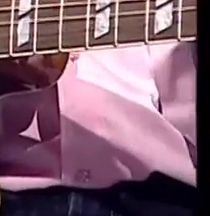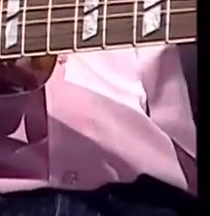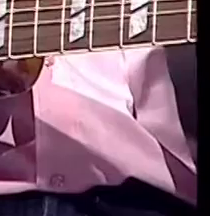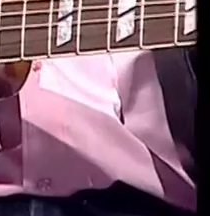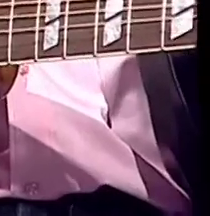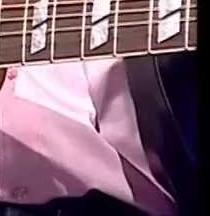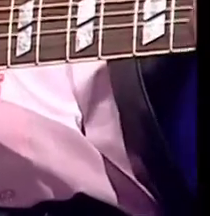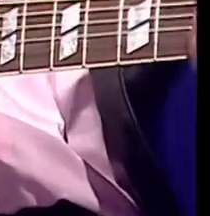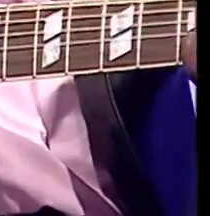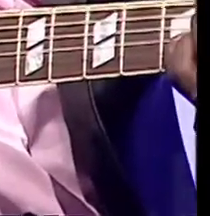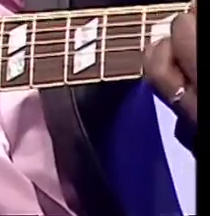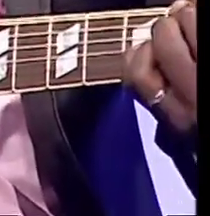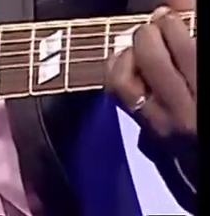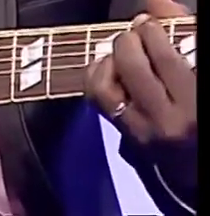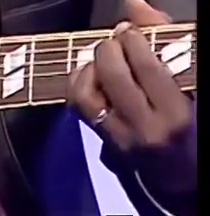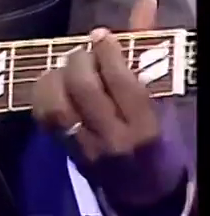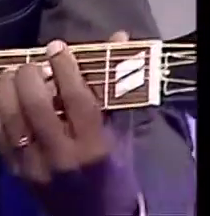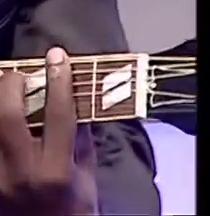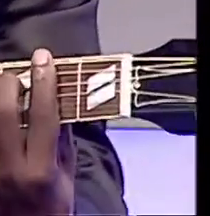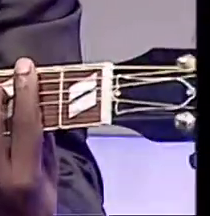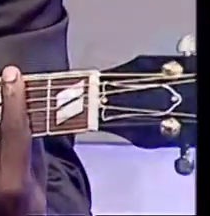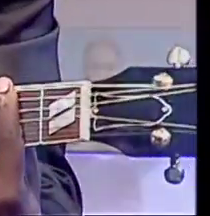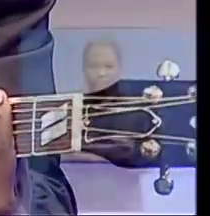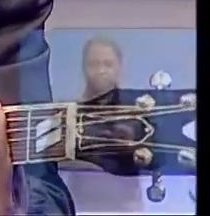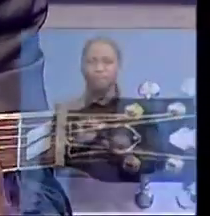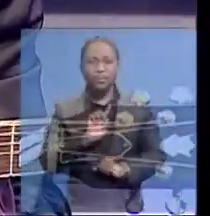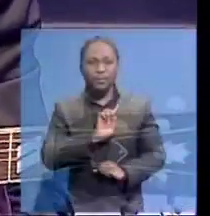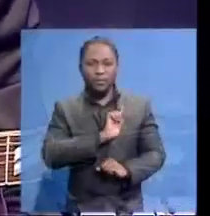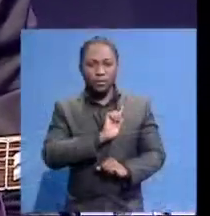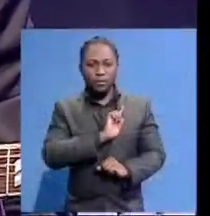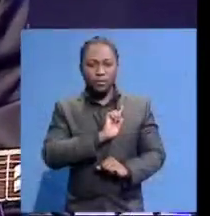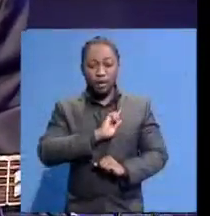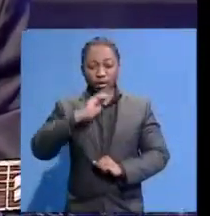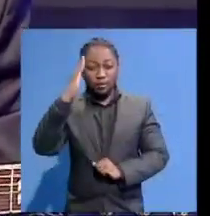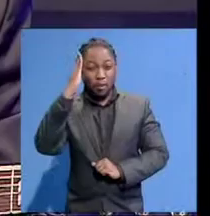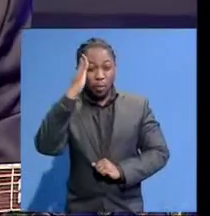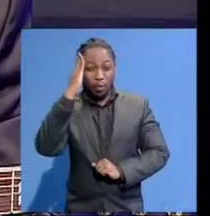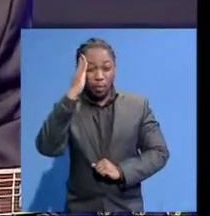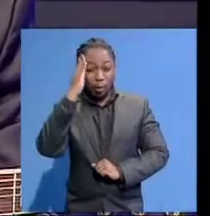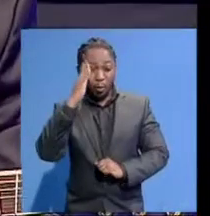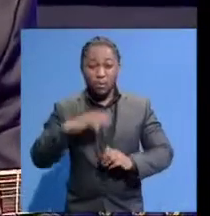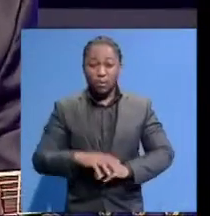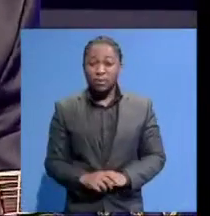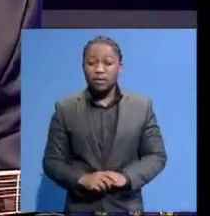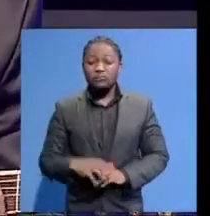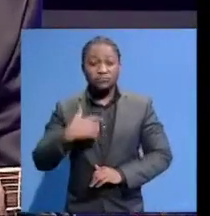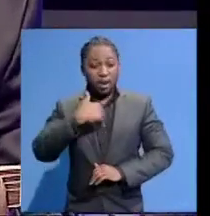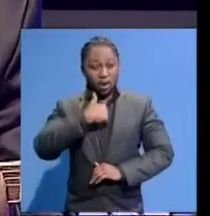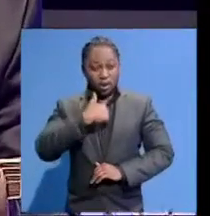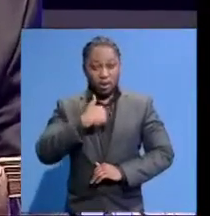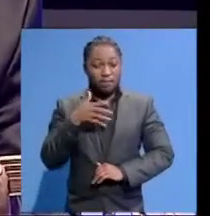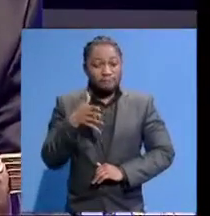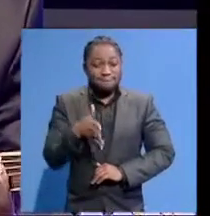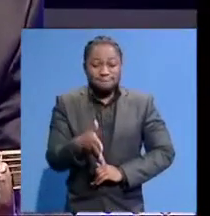and carry on, 'cause I know I don't